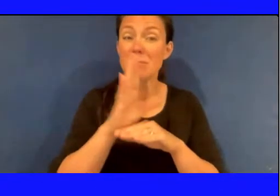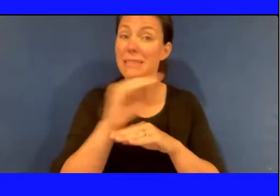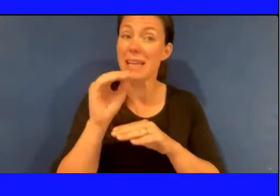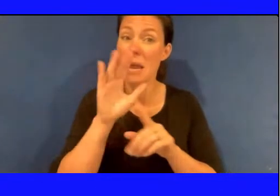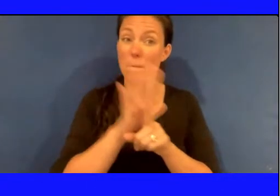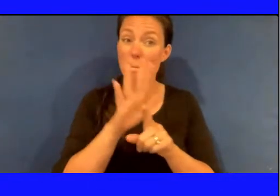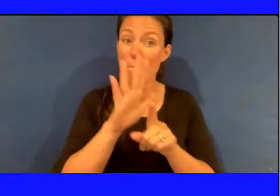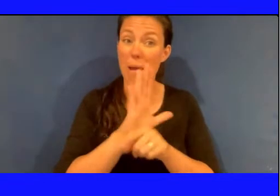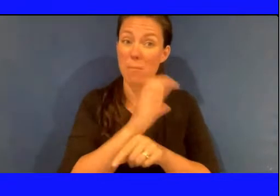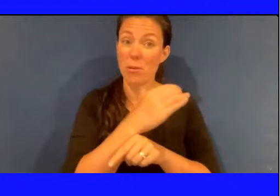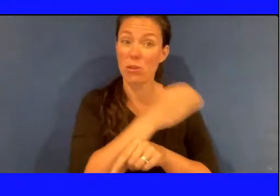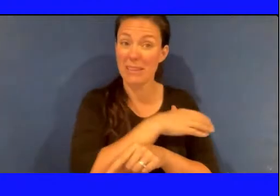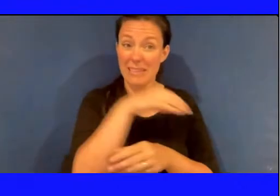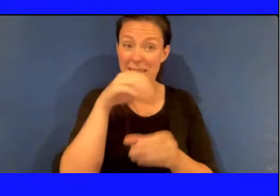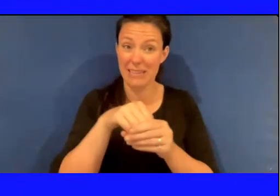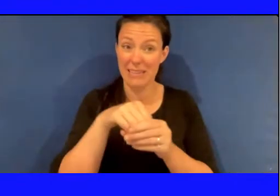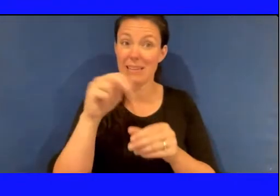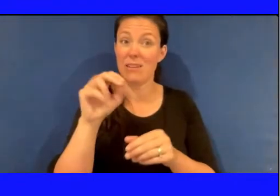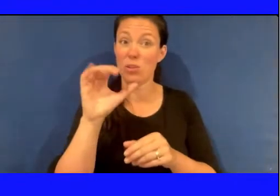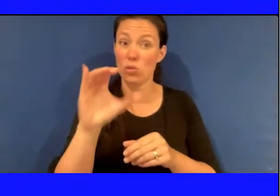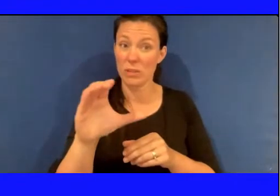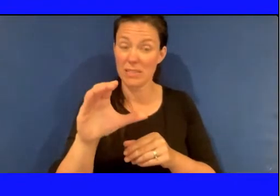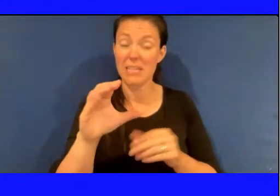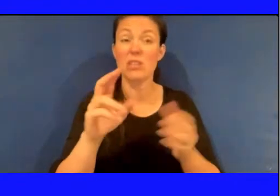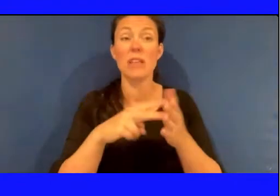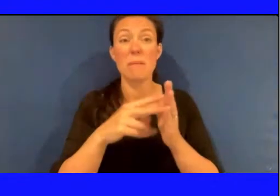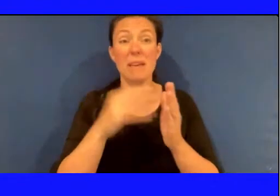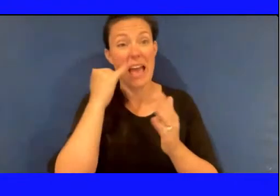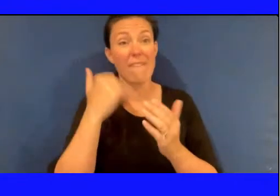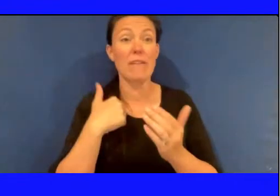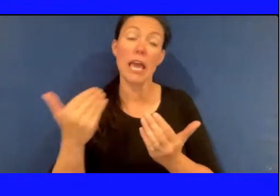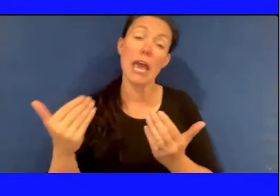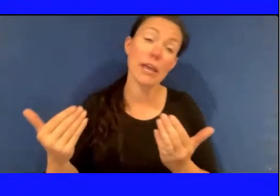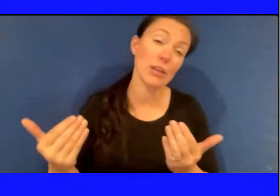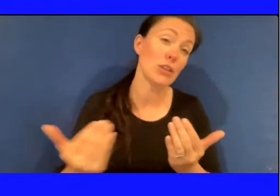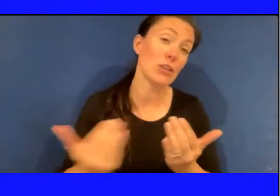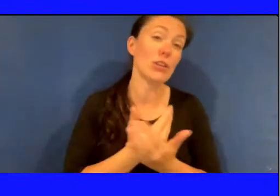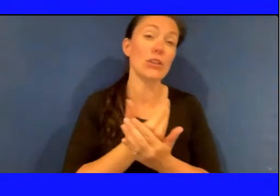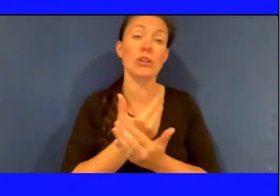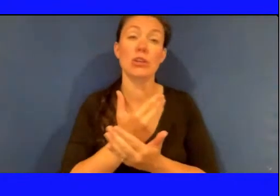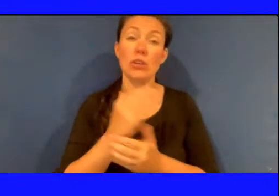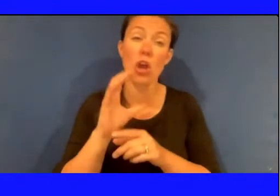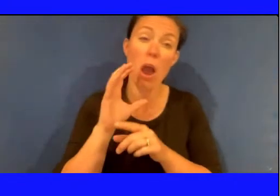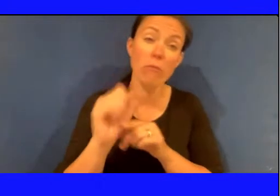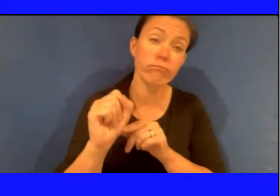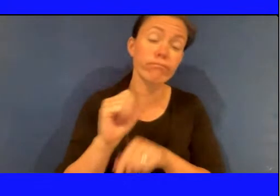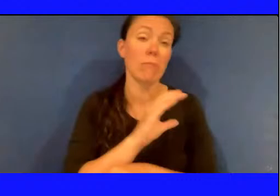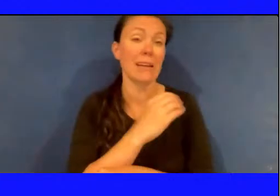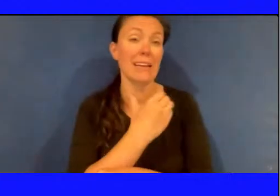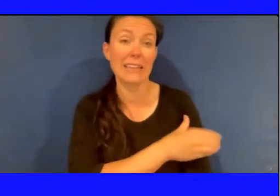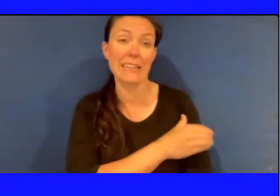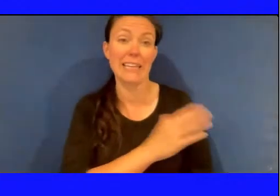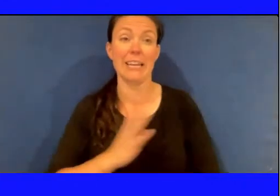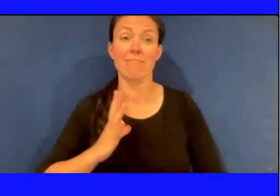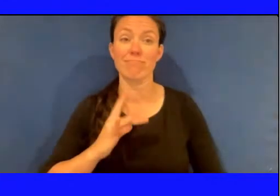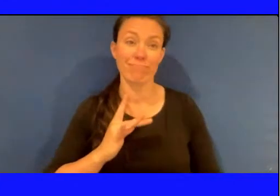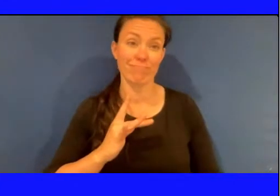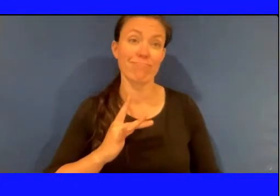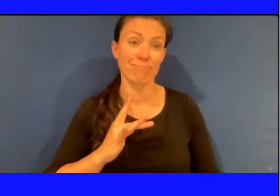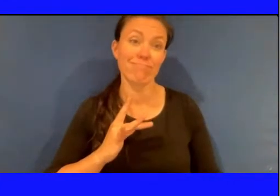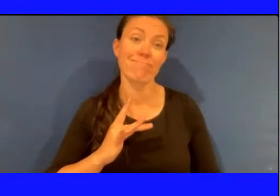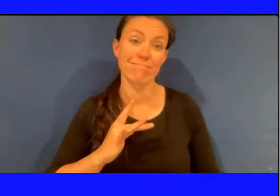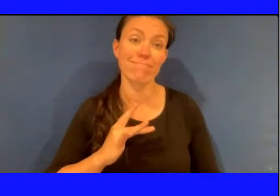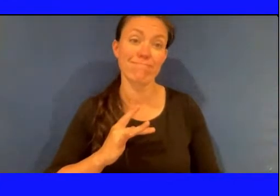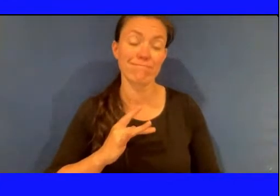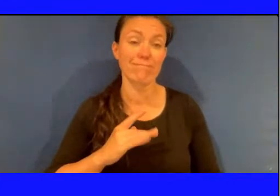city. And so obviously building a brand new world-class expansion to that facility was exciting for us, but will be even more